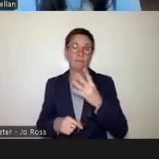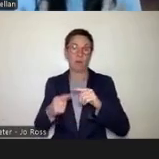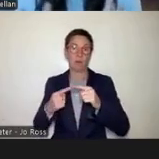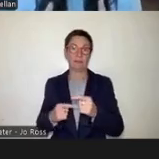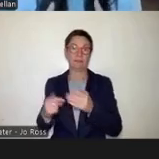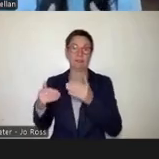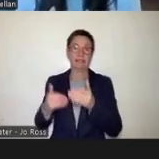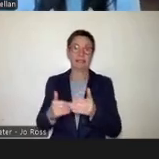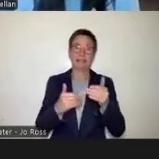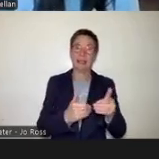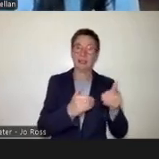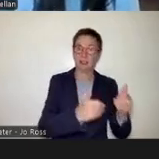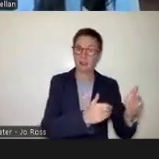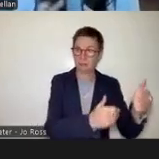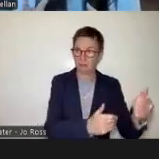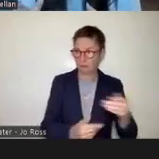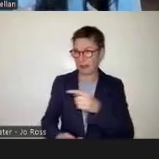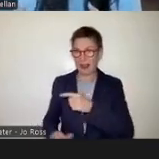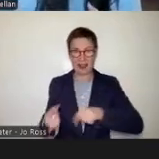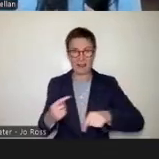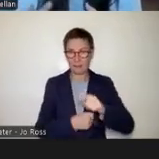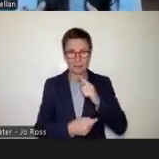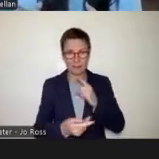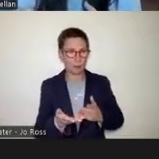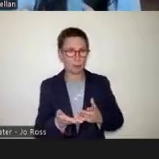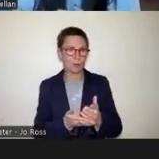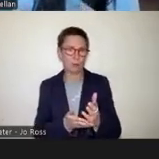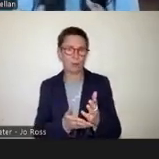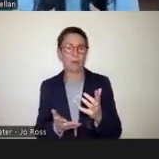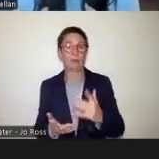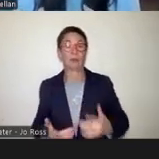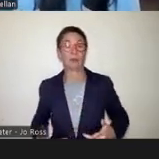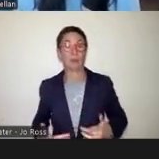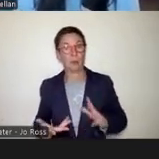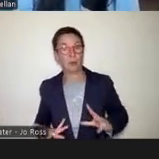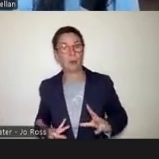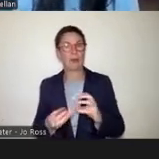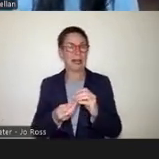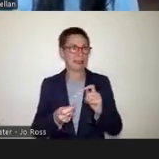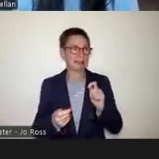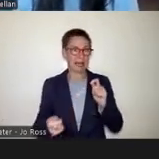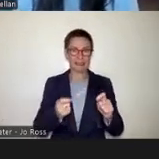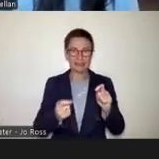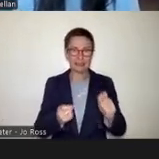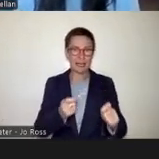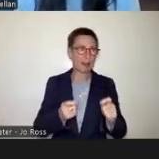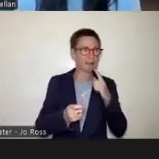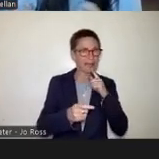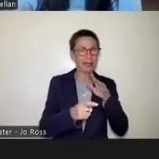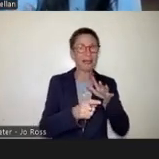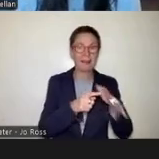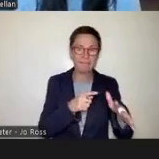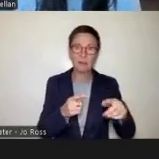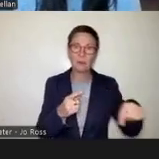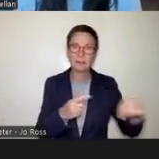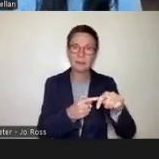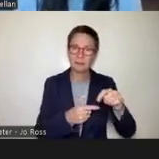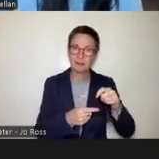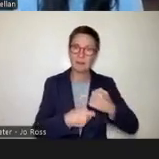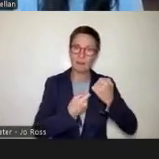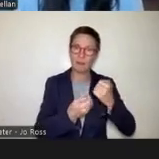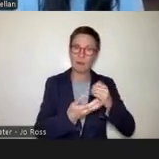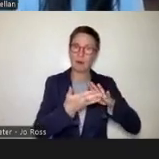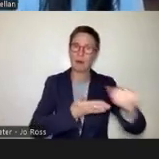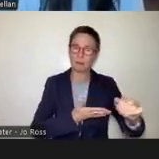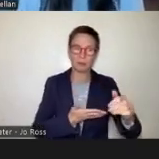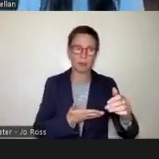that everyone has that they have to create, adapt, and influence their culture. So